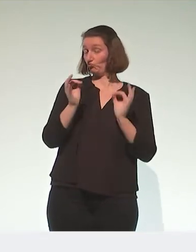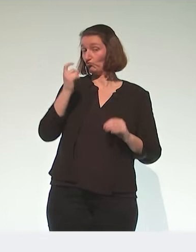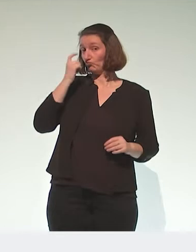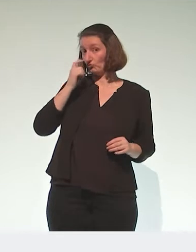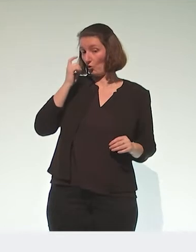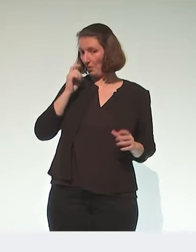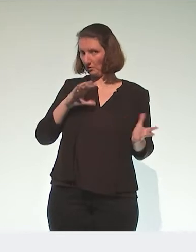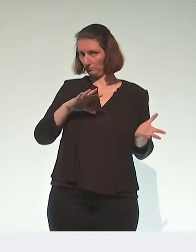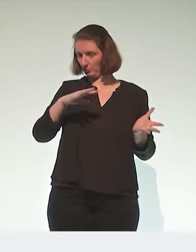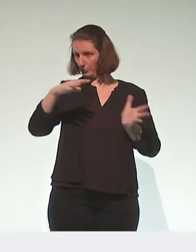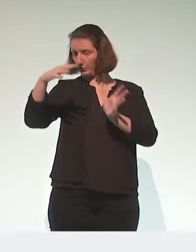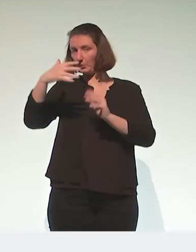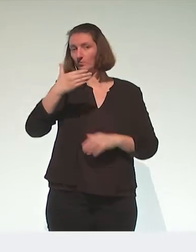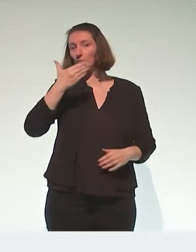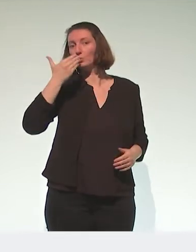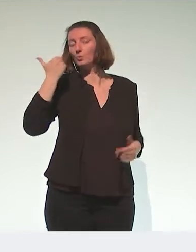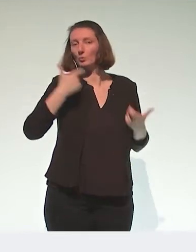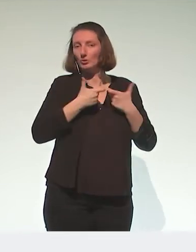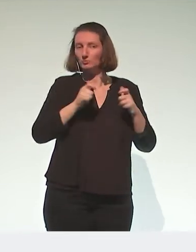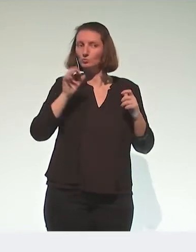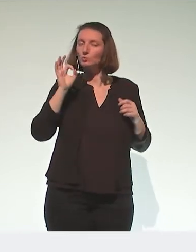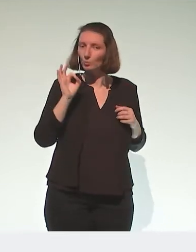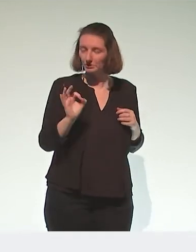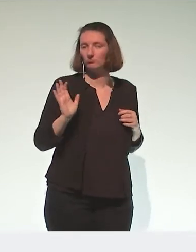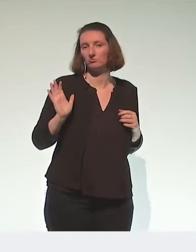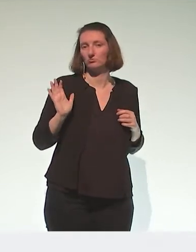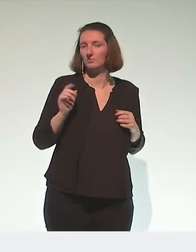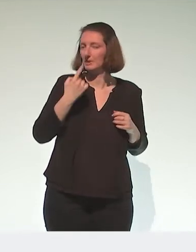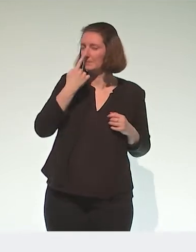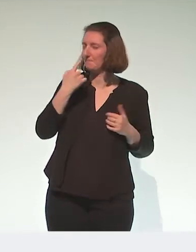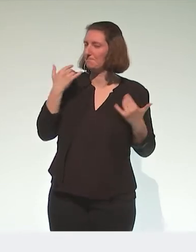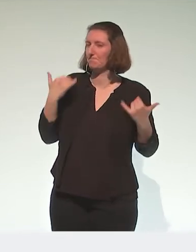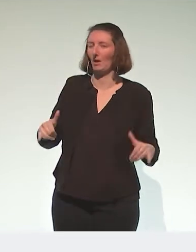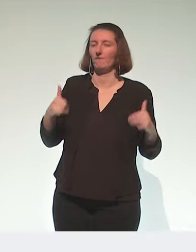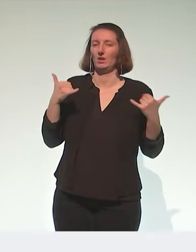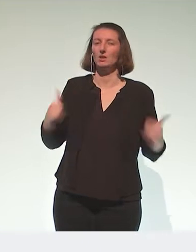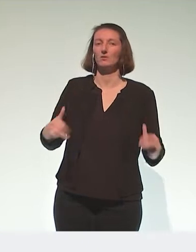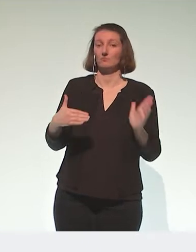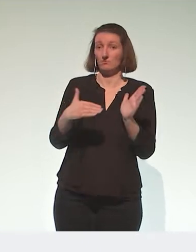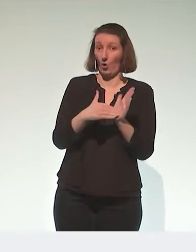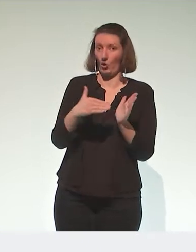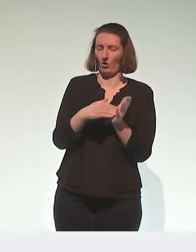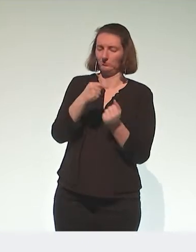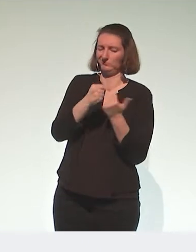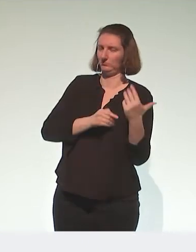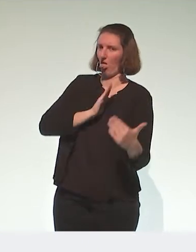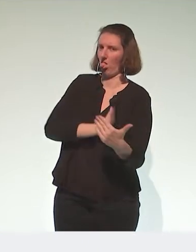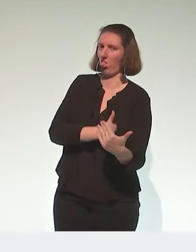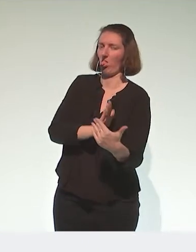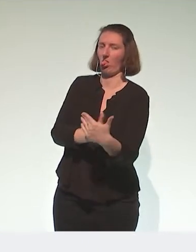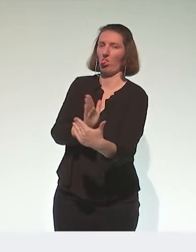Yes, inroads have been made for improving accessibility, but many obstacles